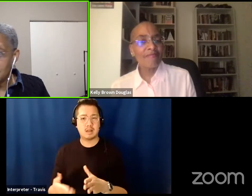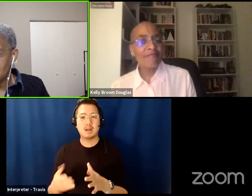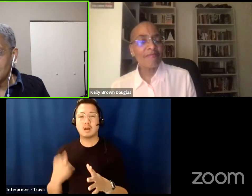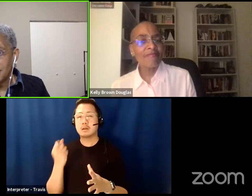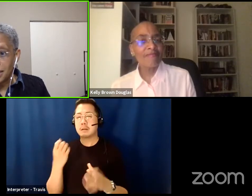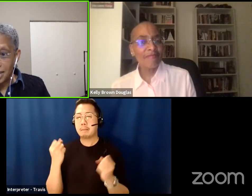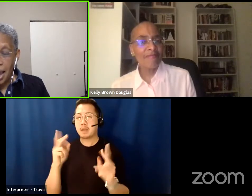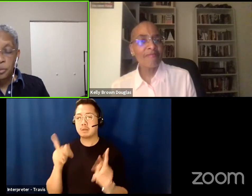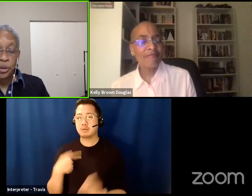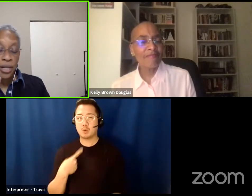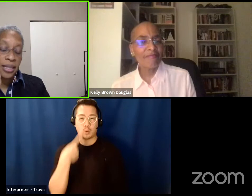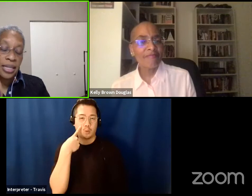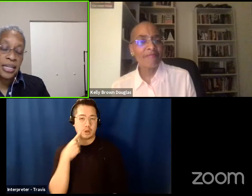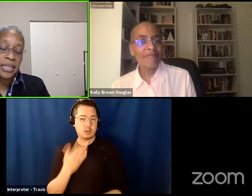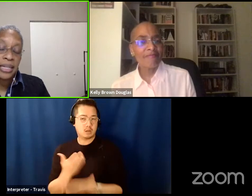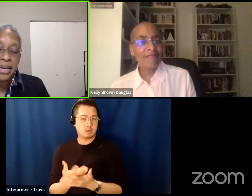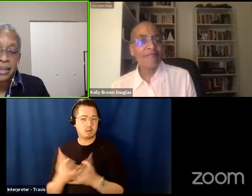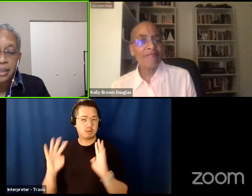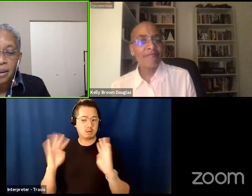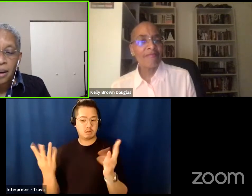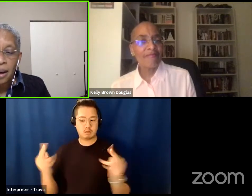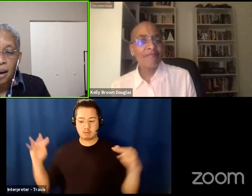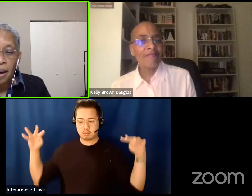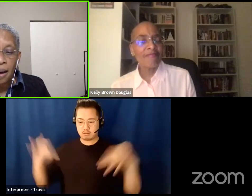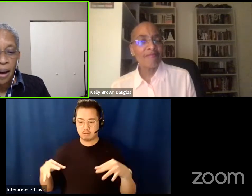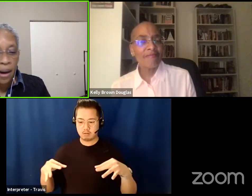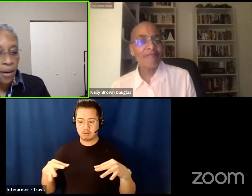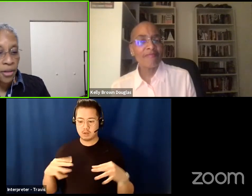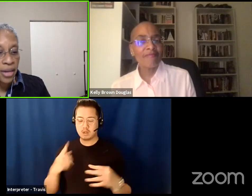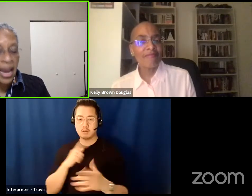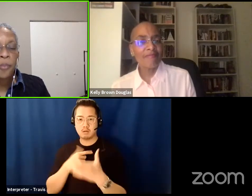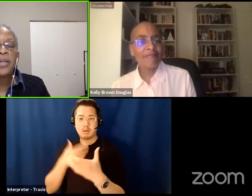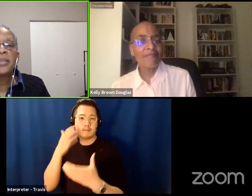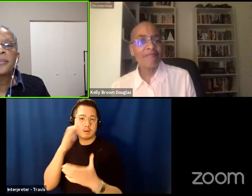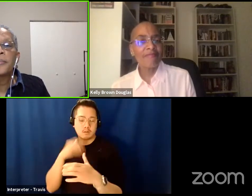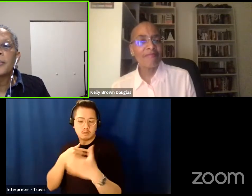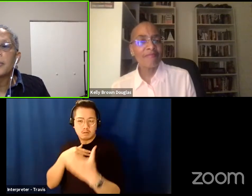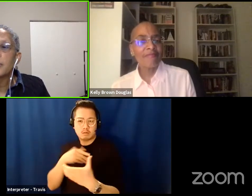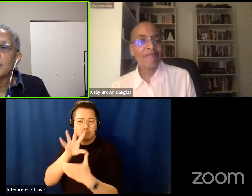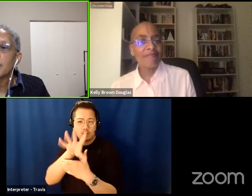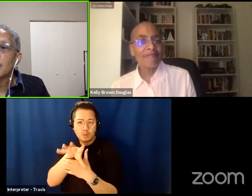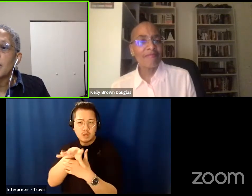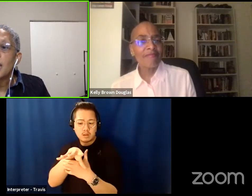witnesses mm-hmm. capturing the incident on their cameras,